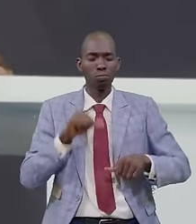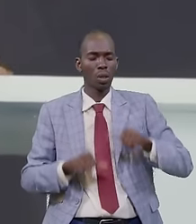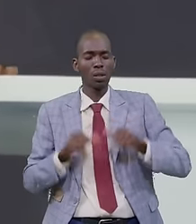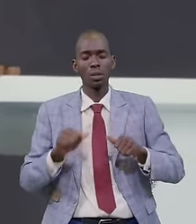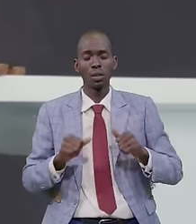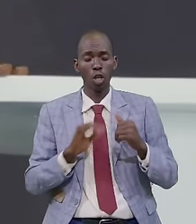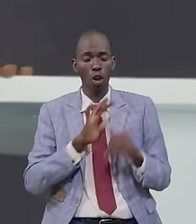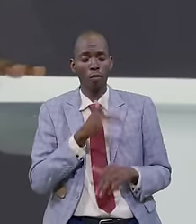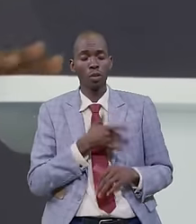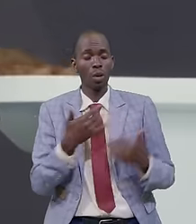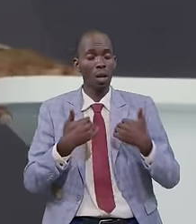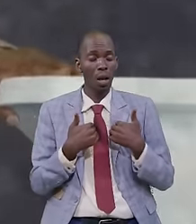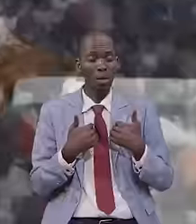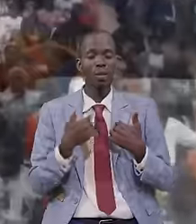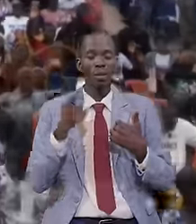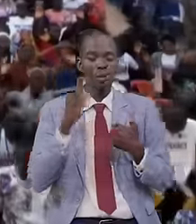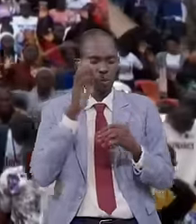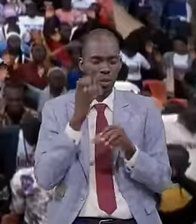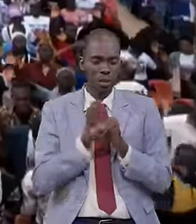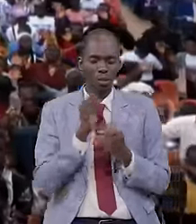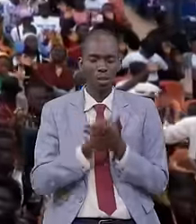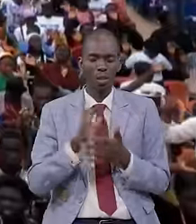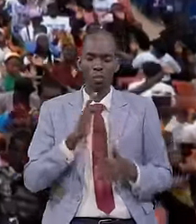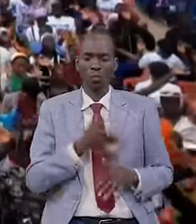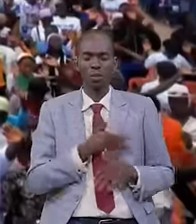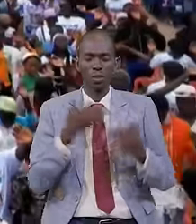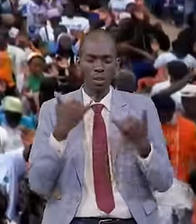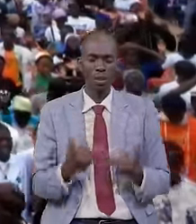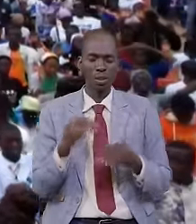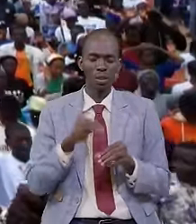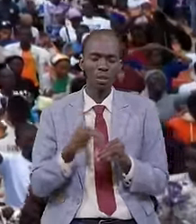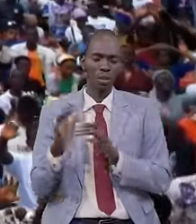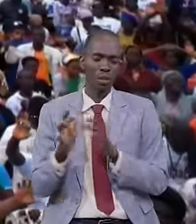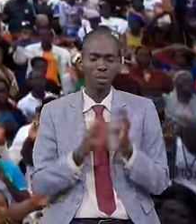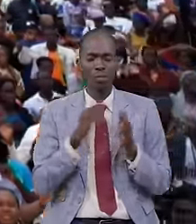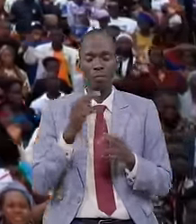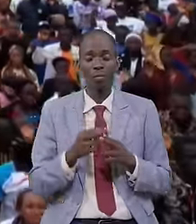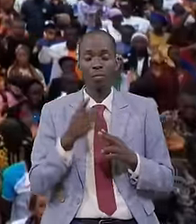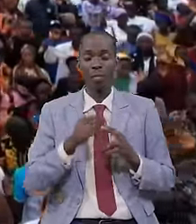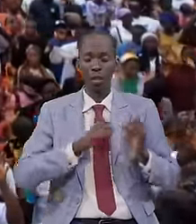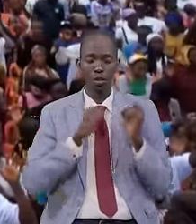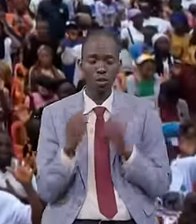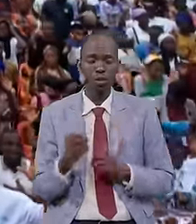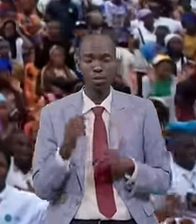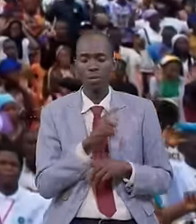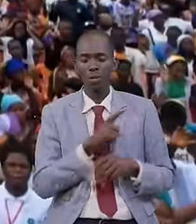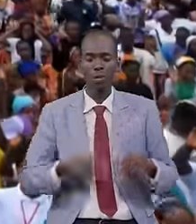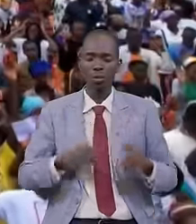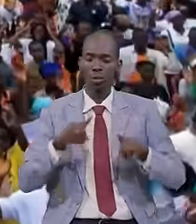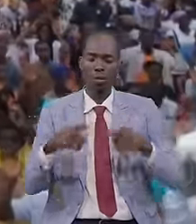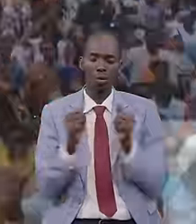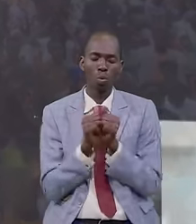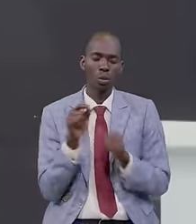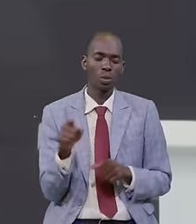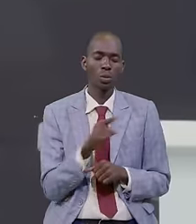had, receive that conviction right now. Yes. The strength of the Lord go with you. Yes. The